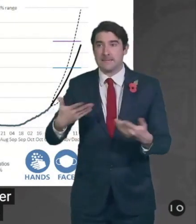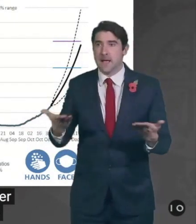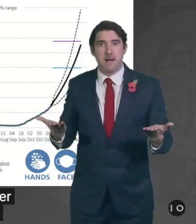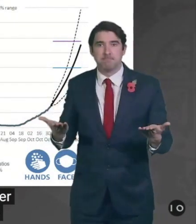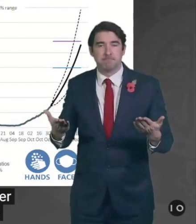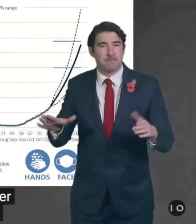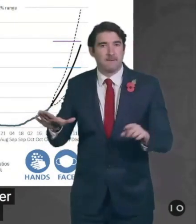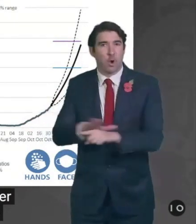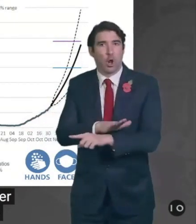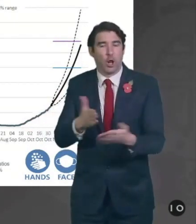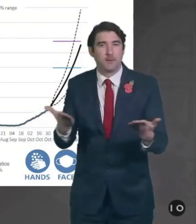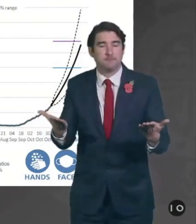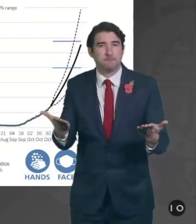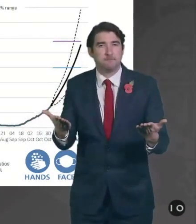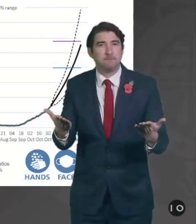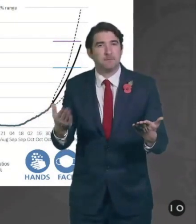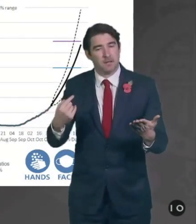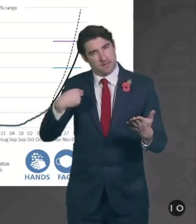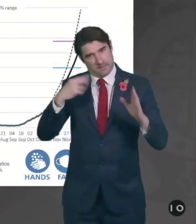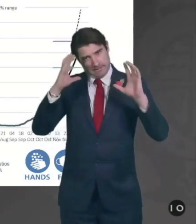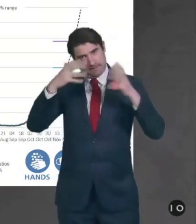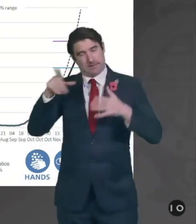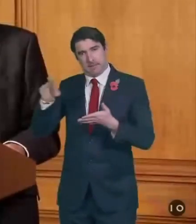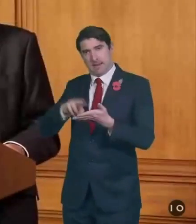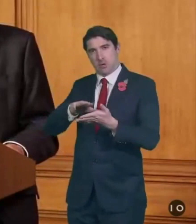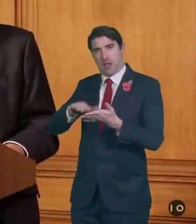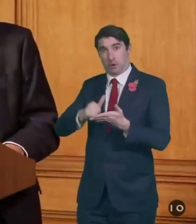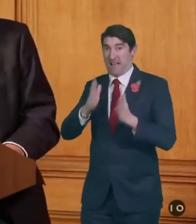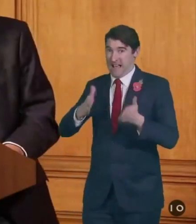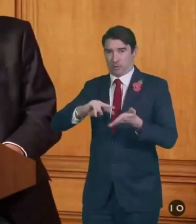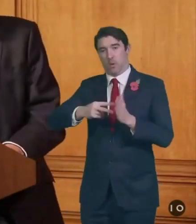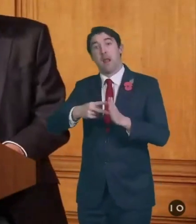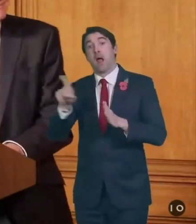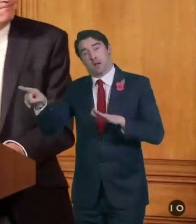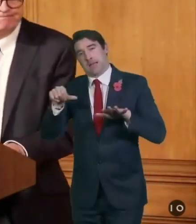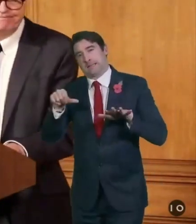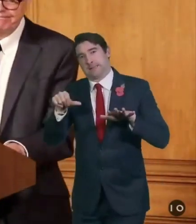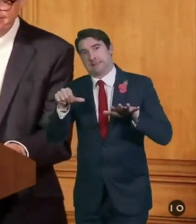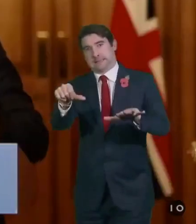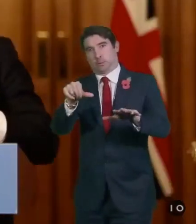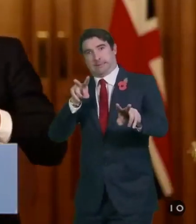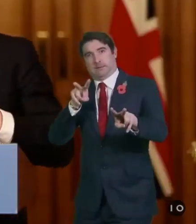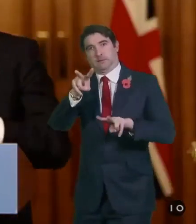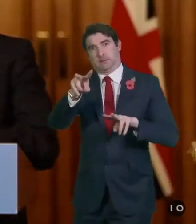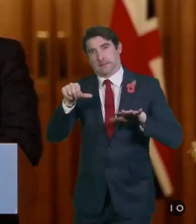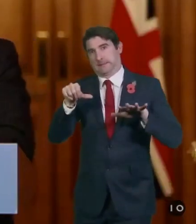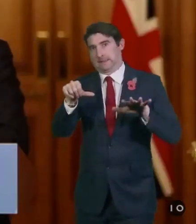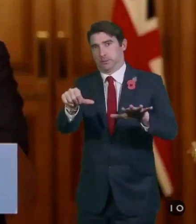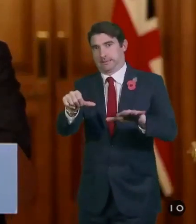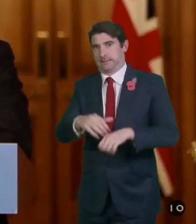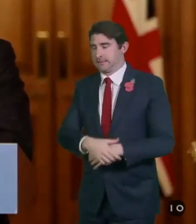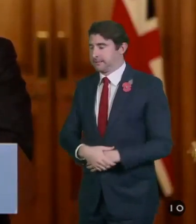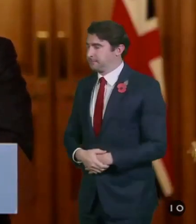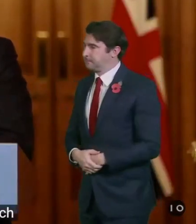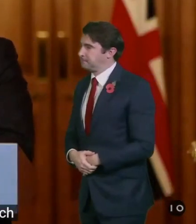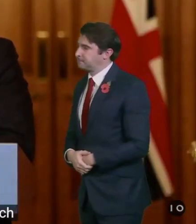that are in the 6-week projection. I will hand back to you, Prime Minister. Oh, thank you very much, Patrick, and